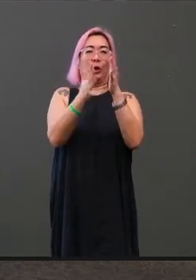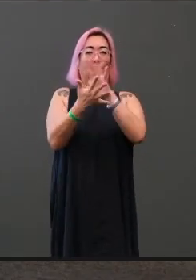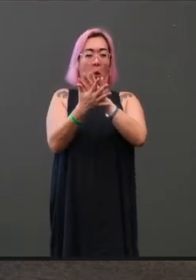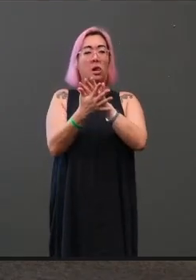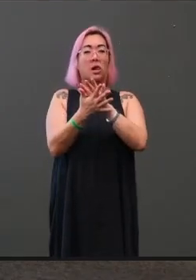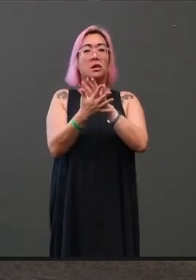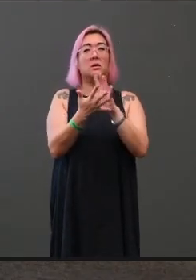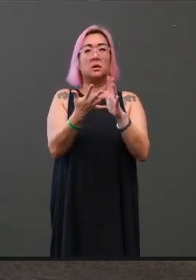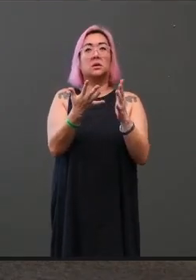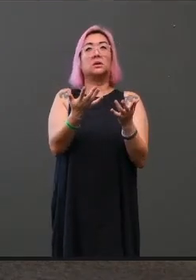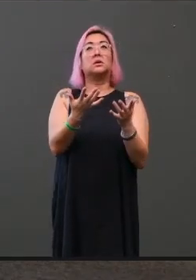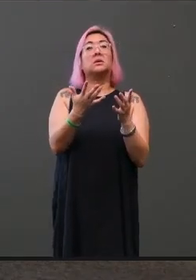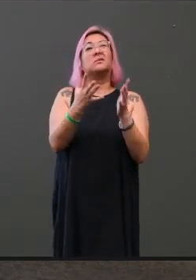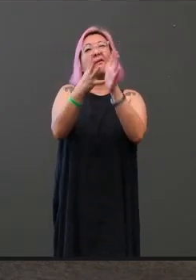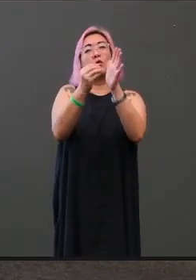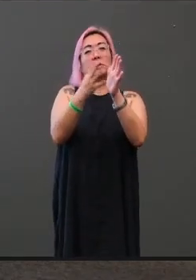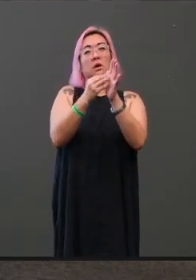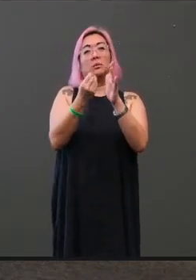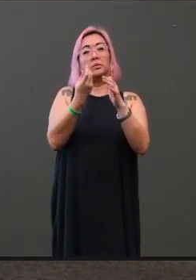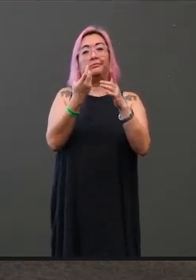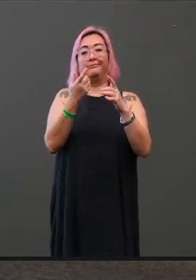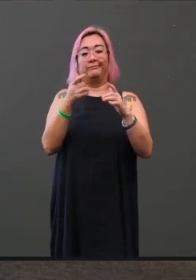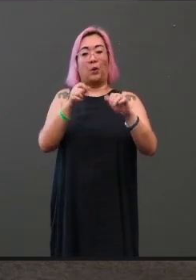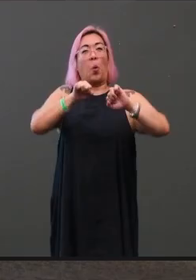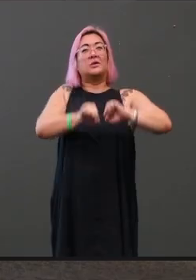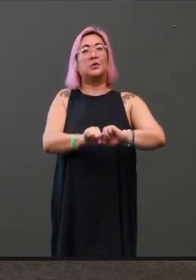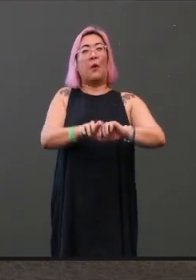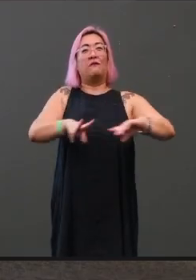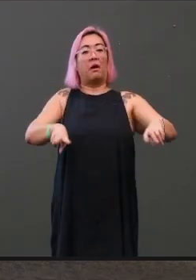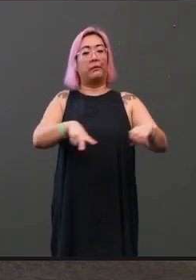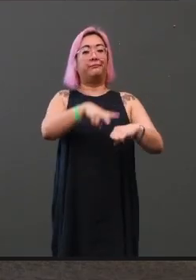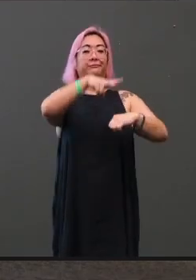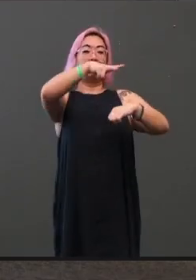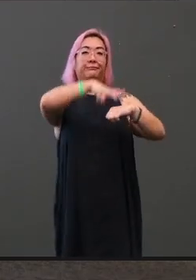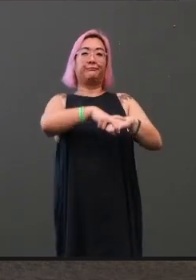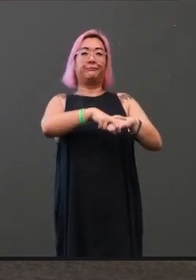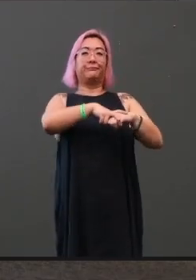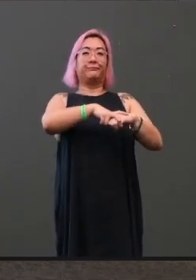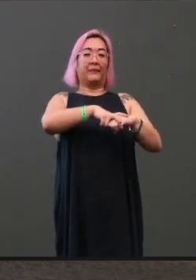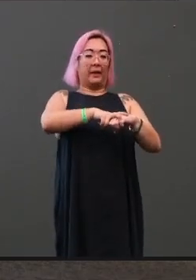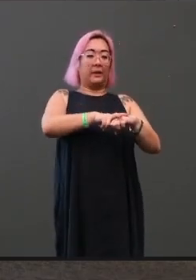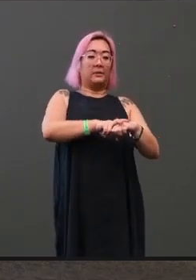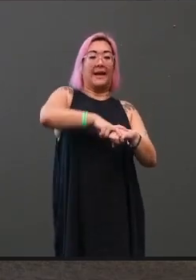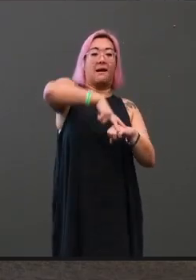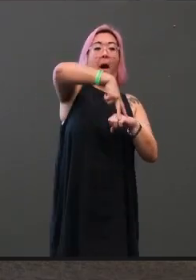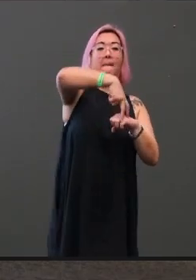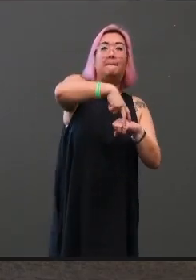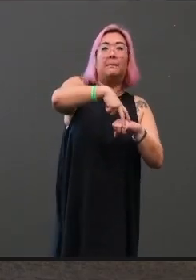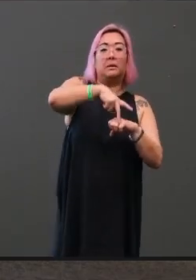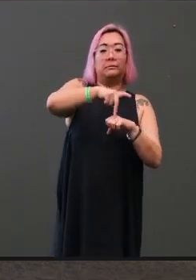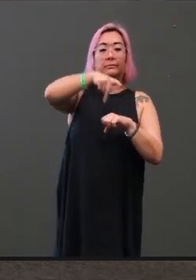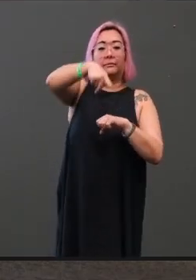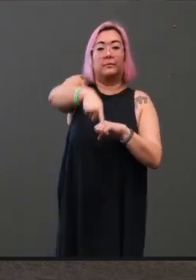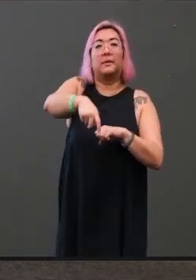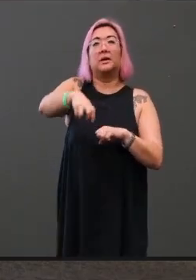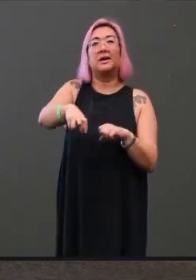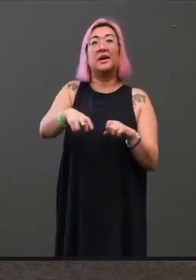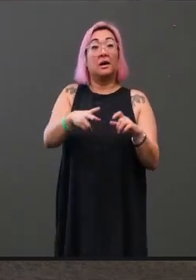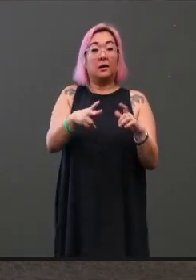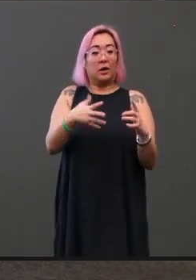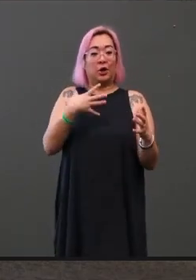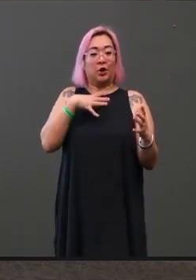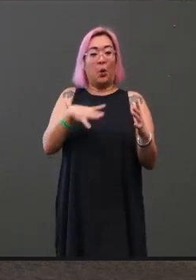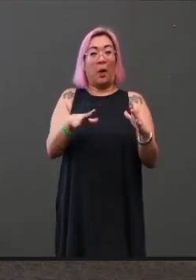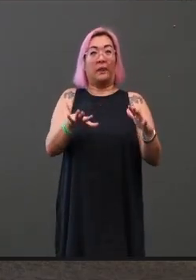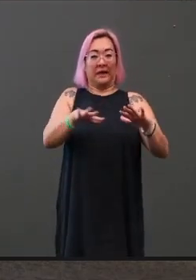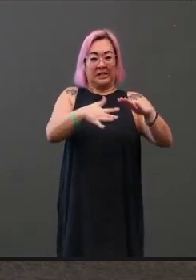ground. In that case, you don't want the shadow to be hovering in the midair. So that you had to set some specifics, for these frames we need to put the